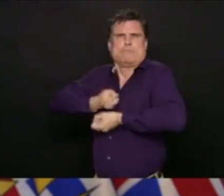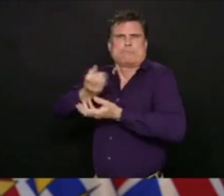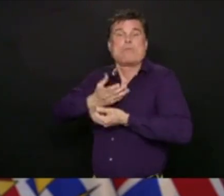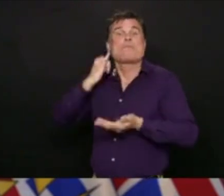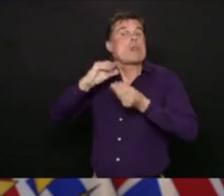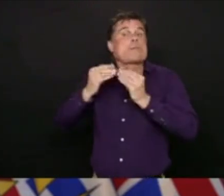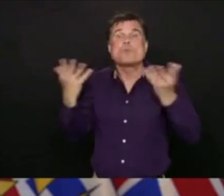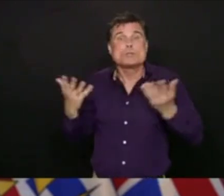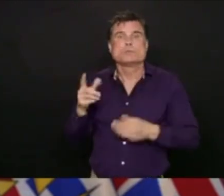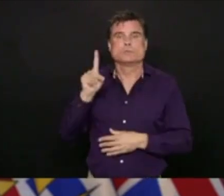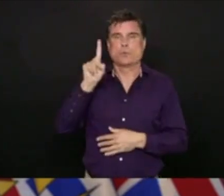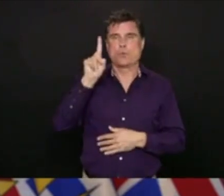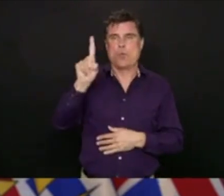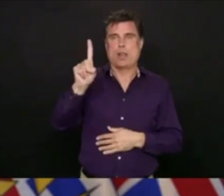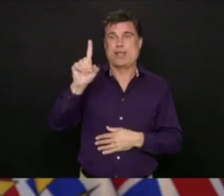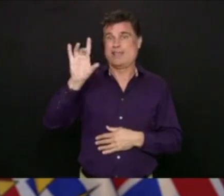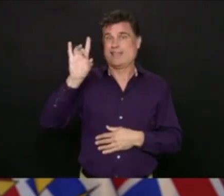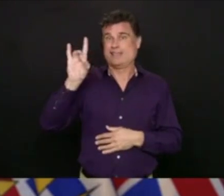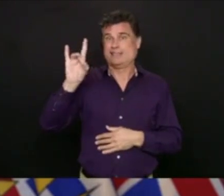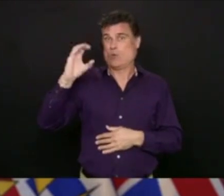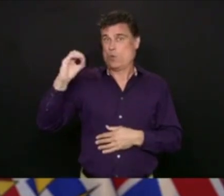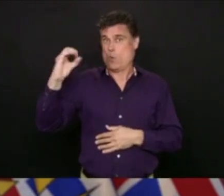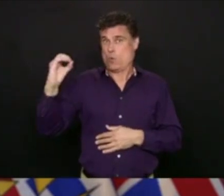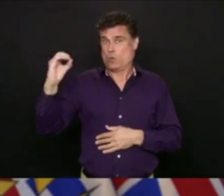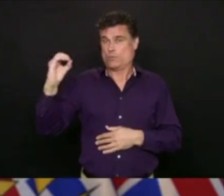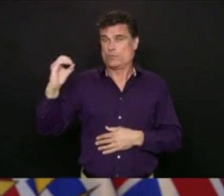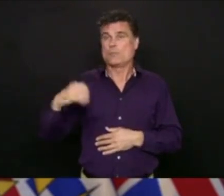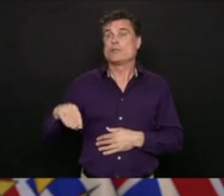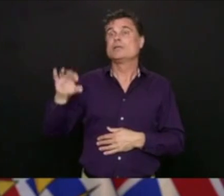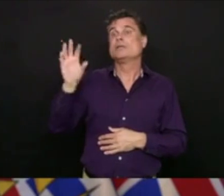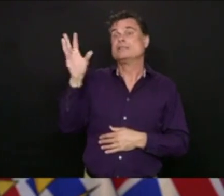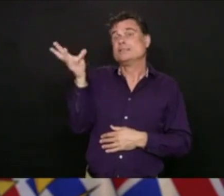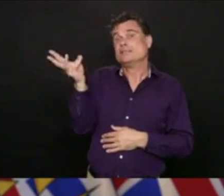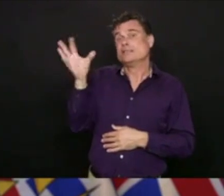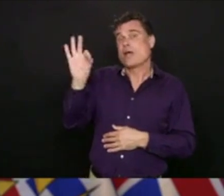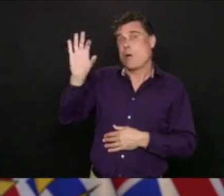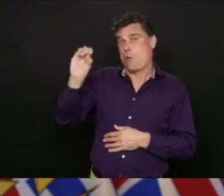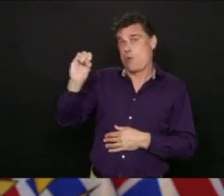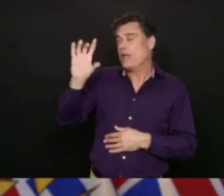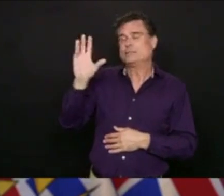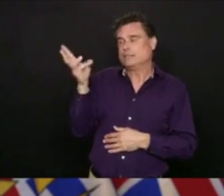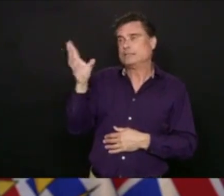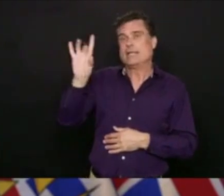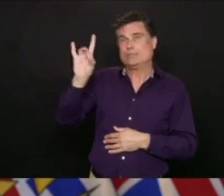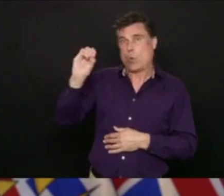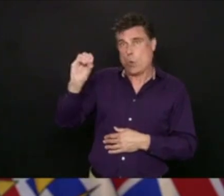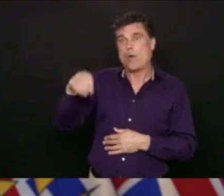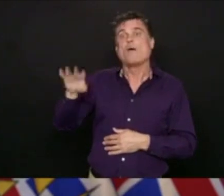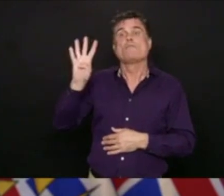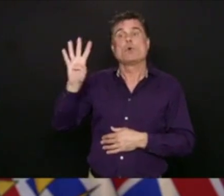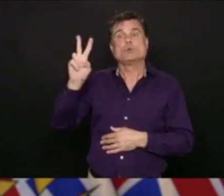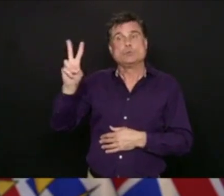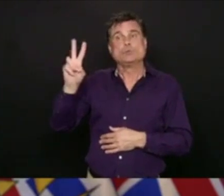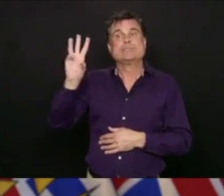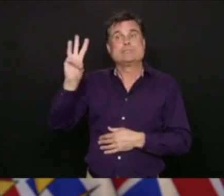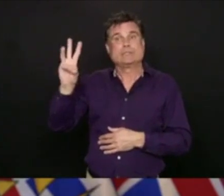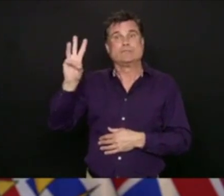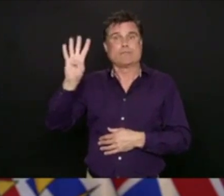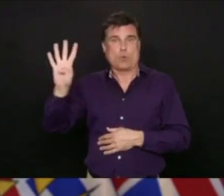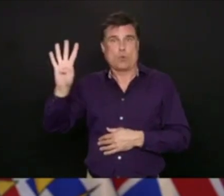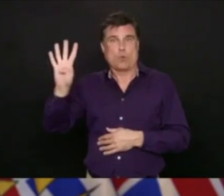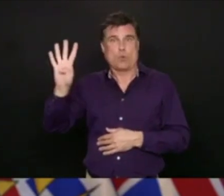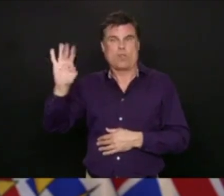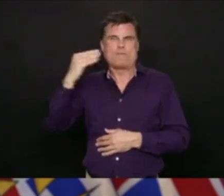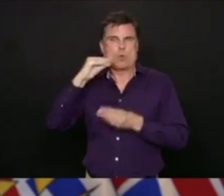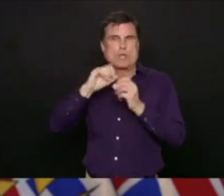1-800-680-4264. Don't be afraid to use that. It's an important place where you can get some support. We also encourage you, and I